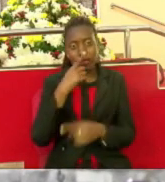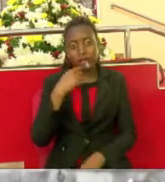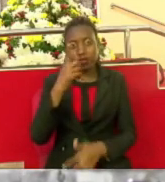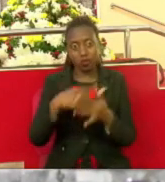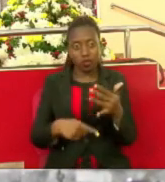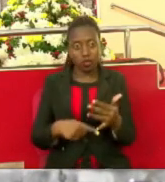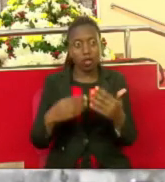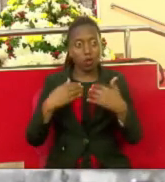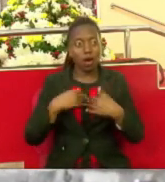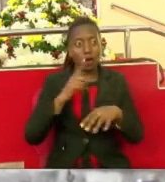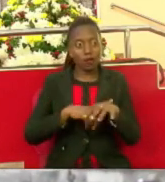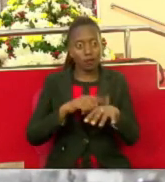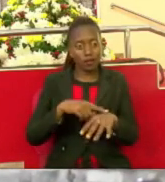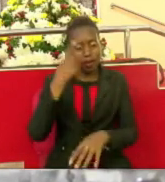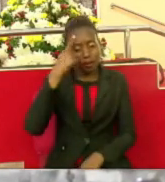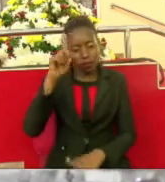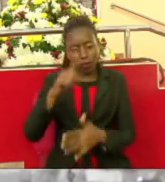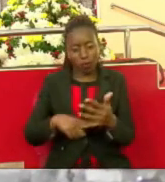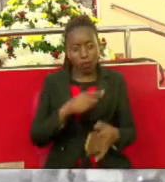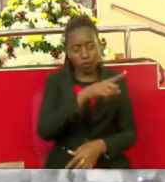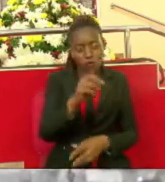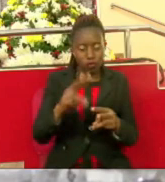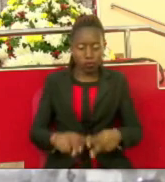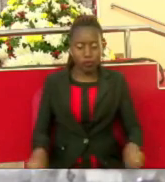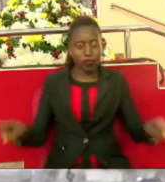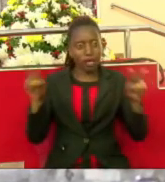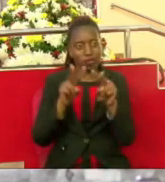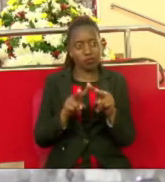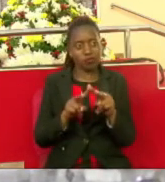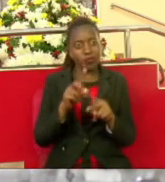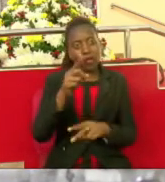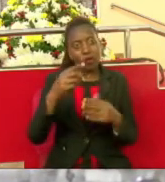value. You have time for your work, but not time for your children.